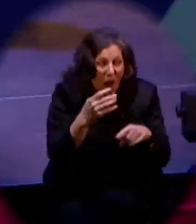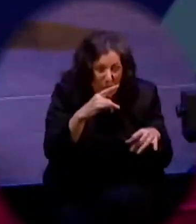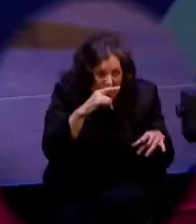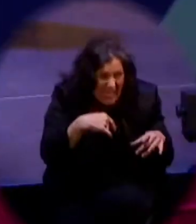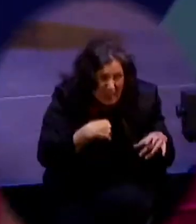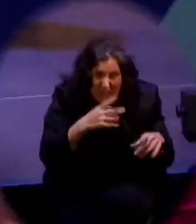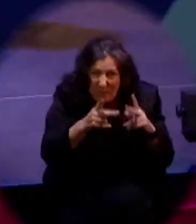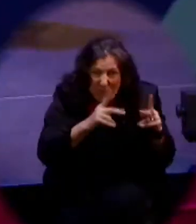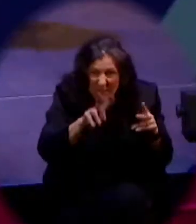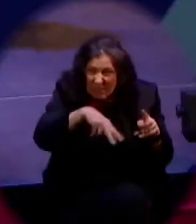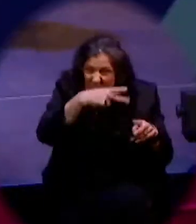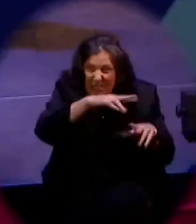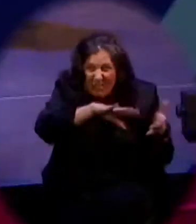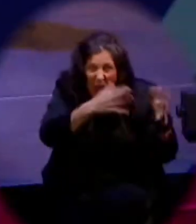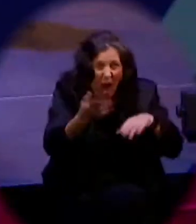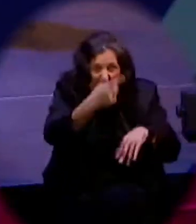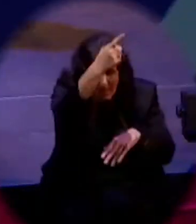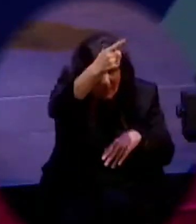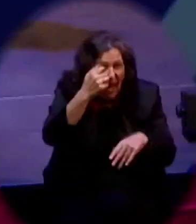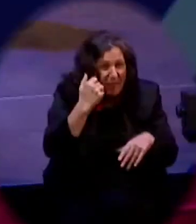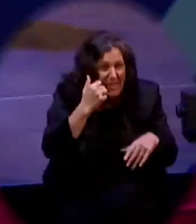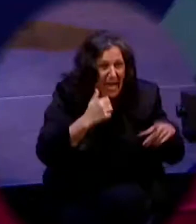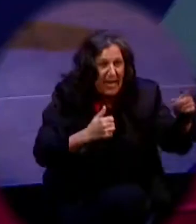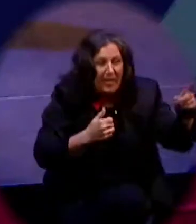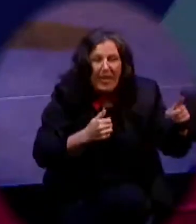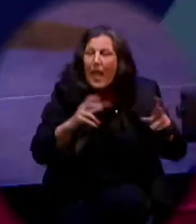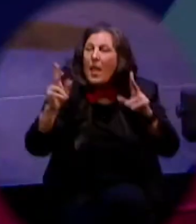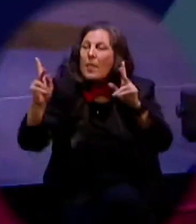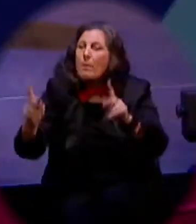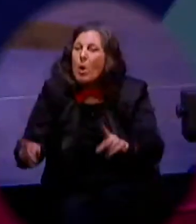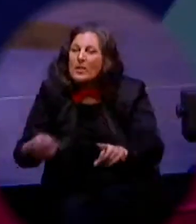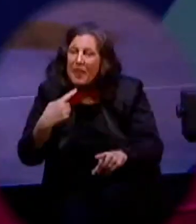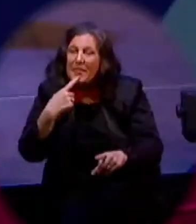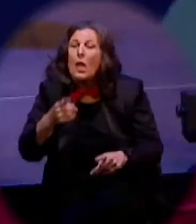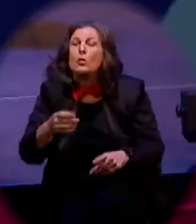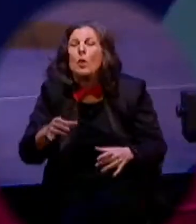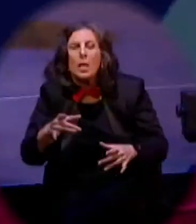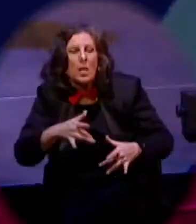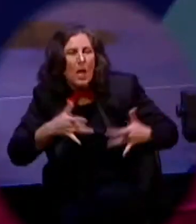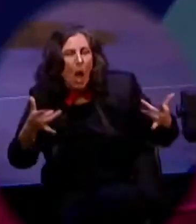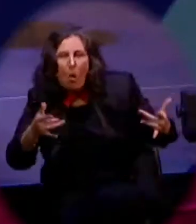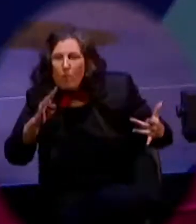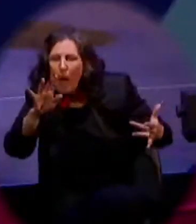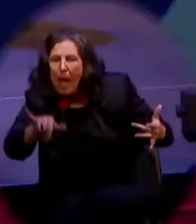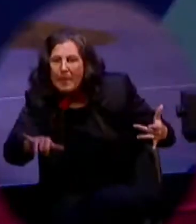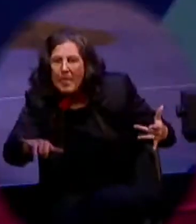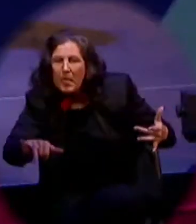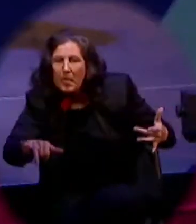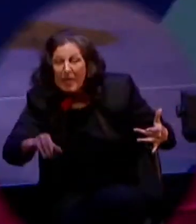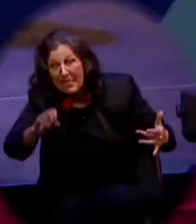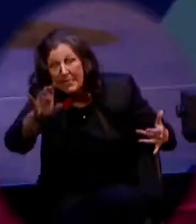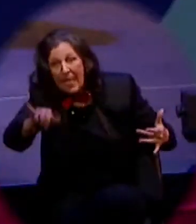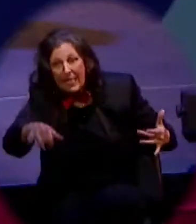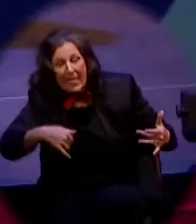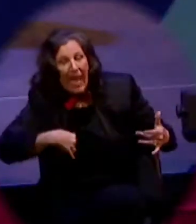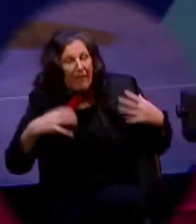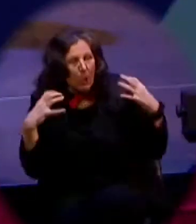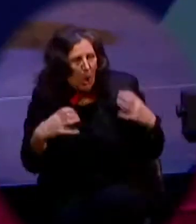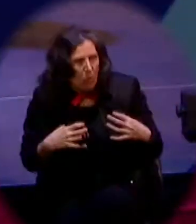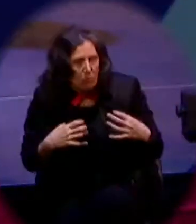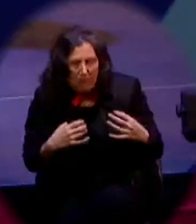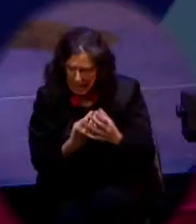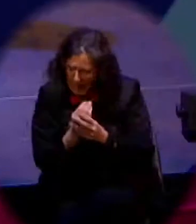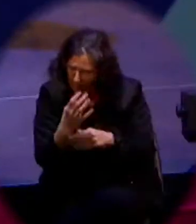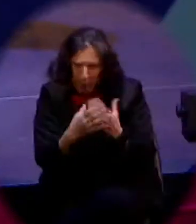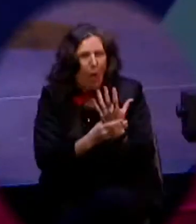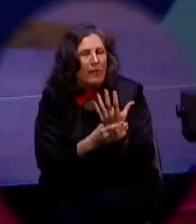me? People die up there every day. The person that tells you, yo, Bobby, which is Sonny, I got a coat, I